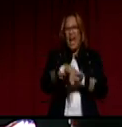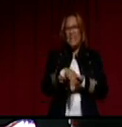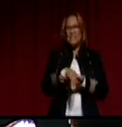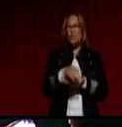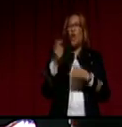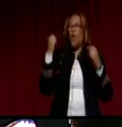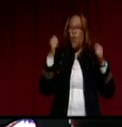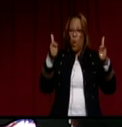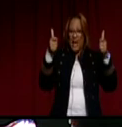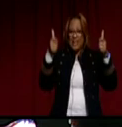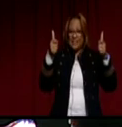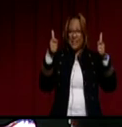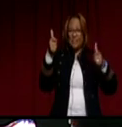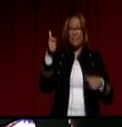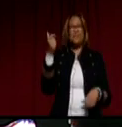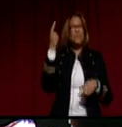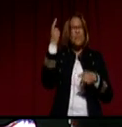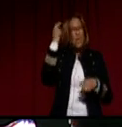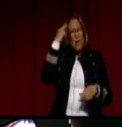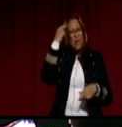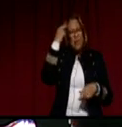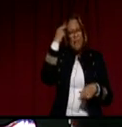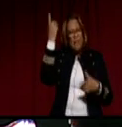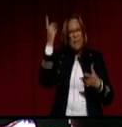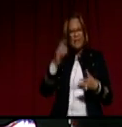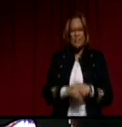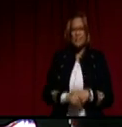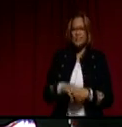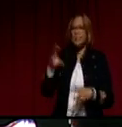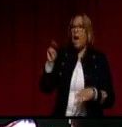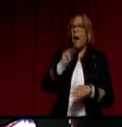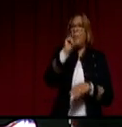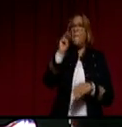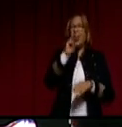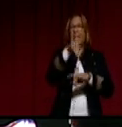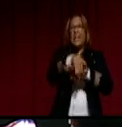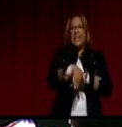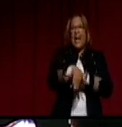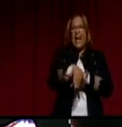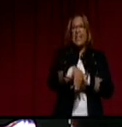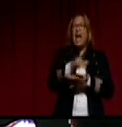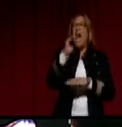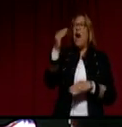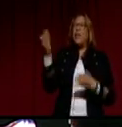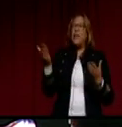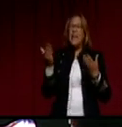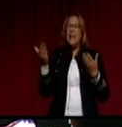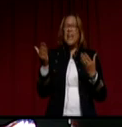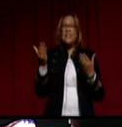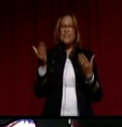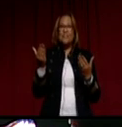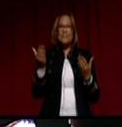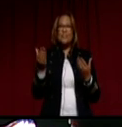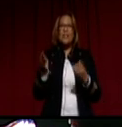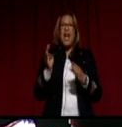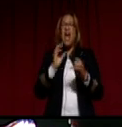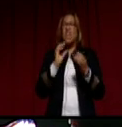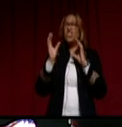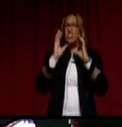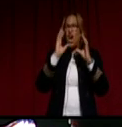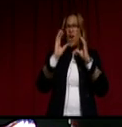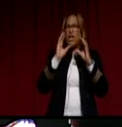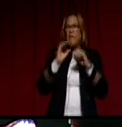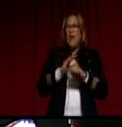say real quick, as long as my mind can retain it, that on Monday night, I will be hosting on Monday night, and we will be talking about